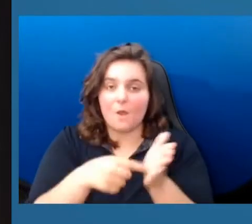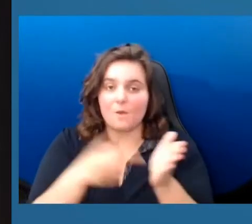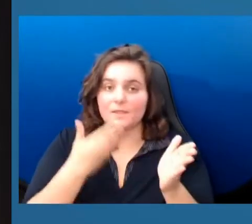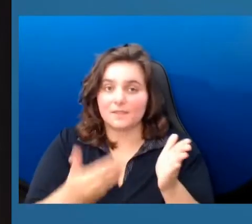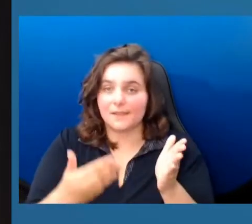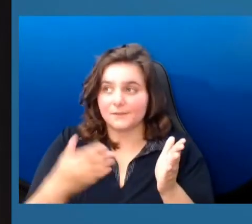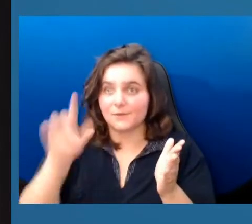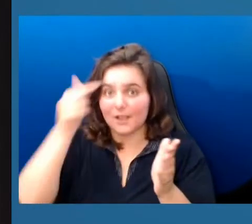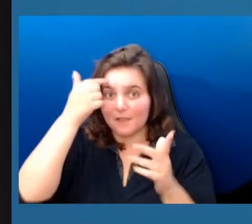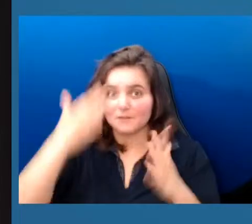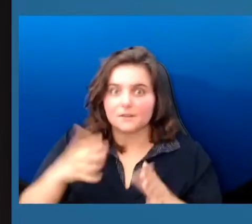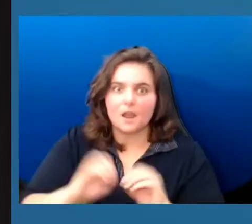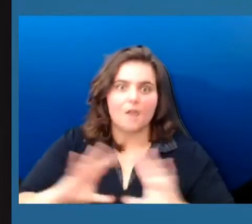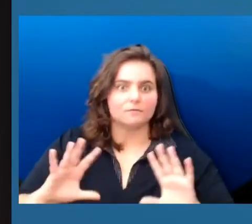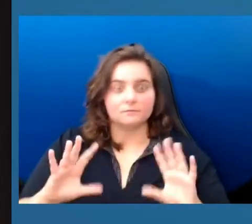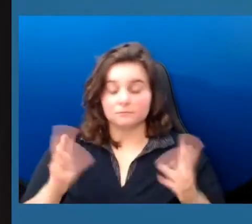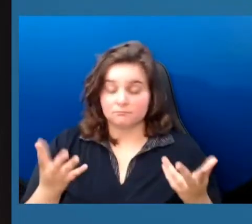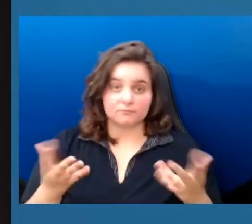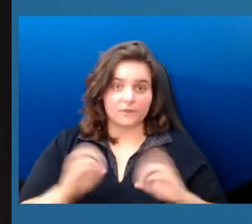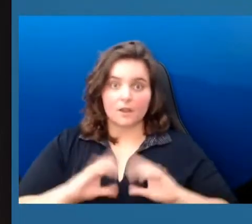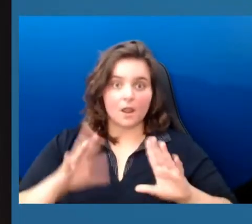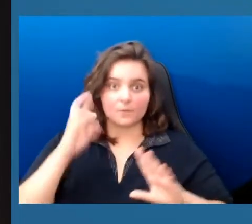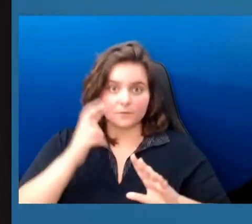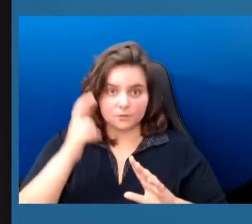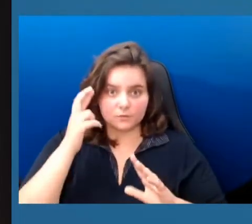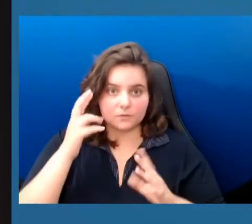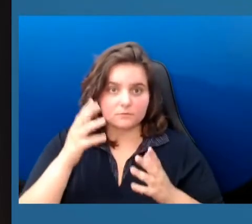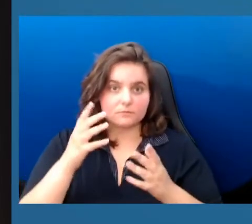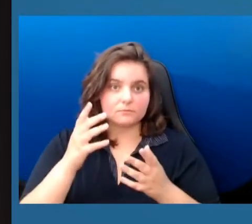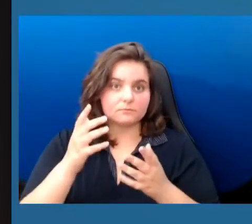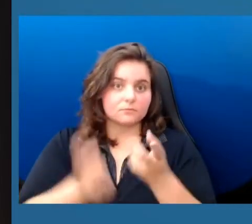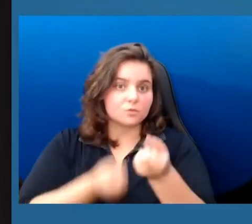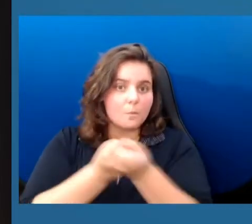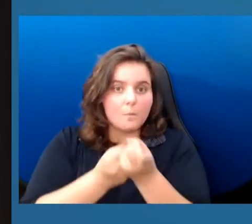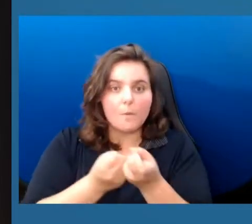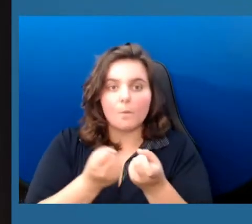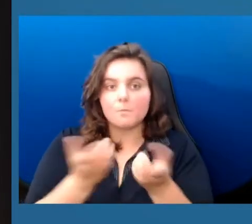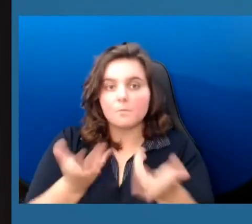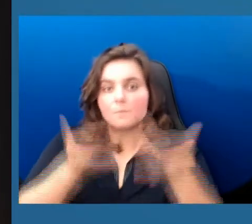for very obvious reasons. Her support for this proposal, this would not have